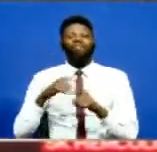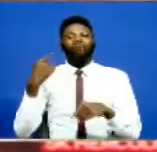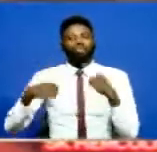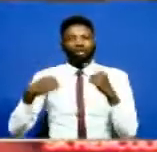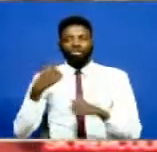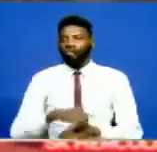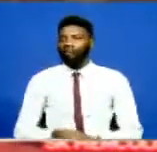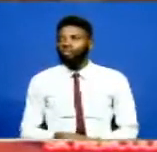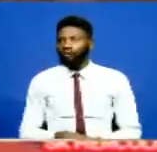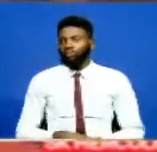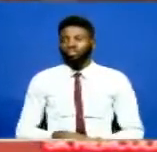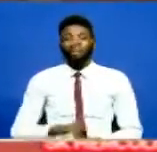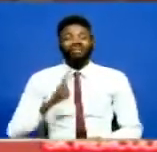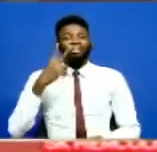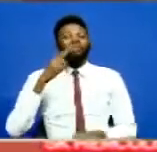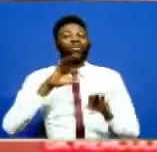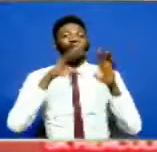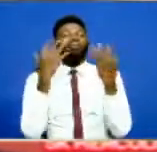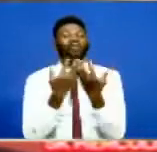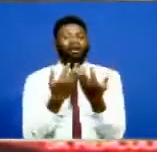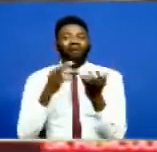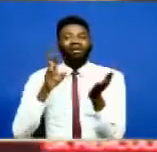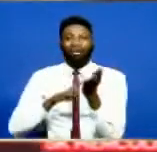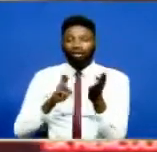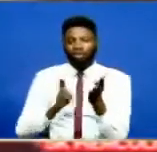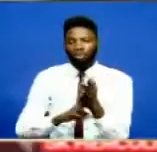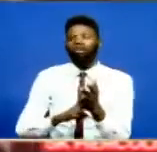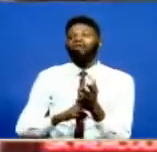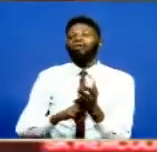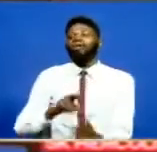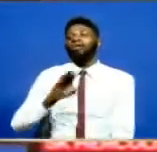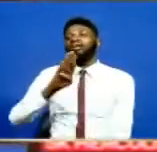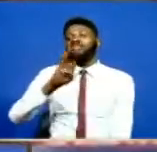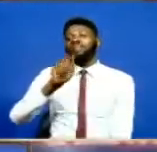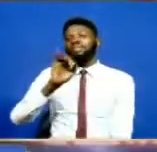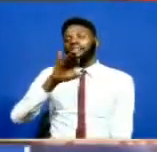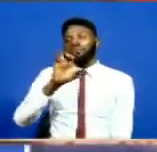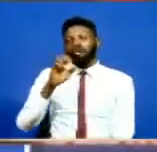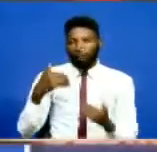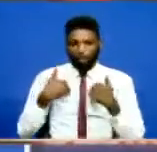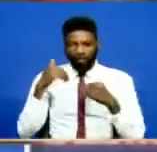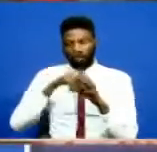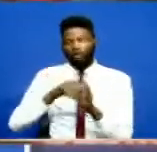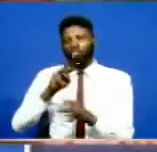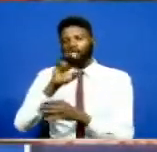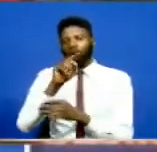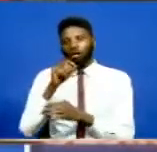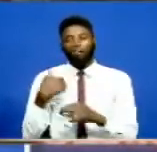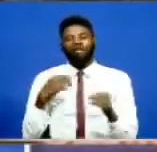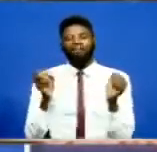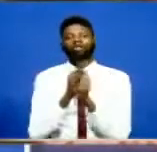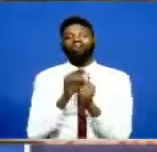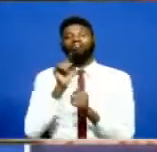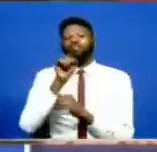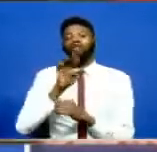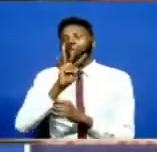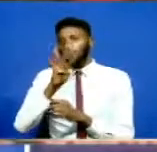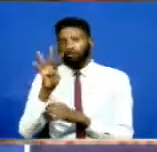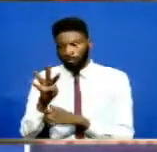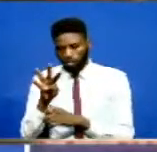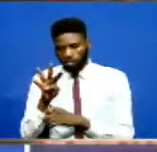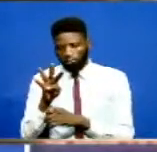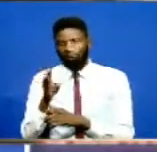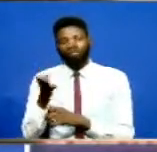This is the second world record that Chepkoech has set in Monaco after clocking 8 minutes 44.32 seconds in the steeplechase in